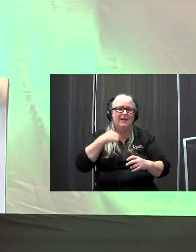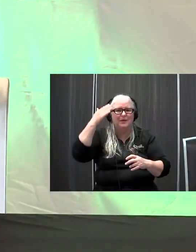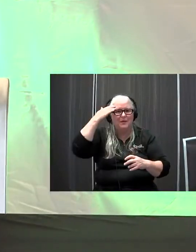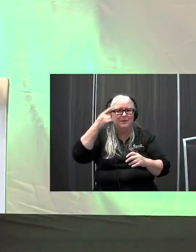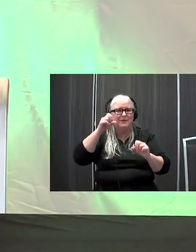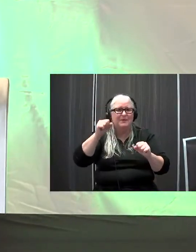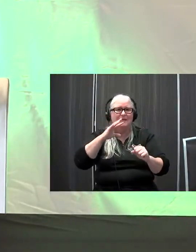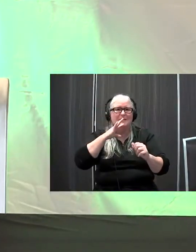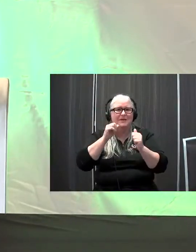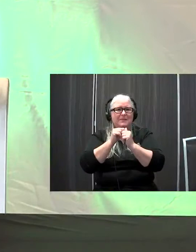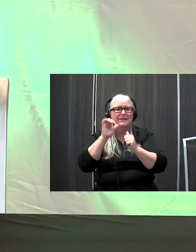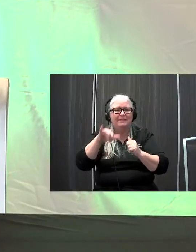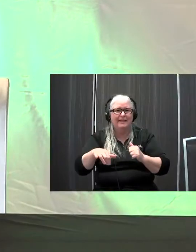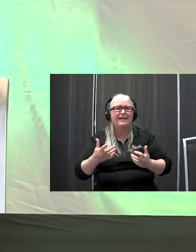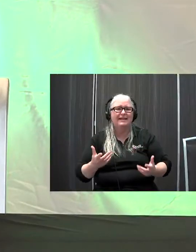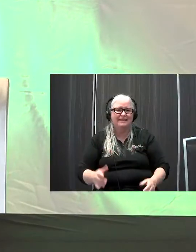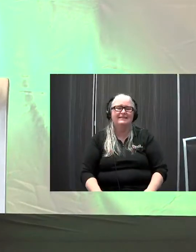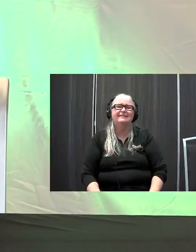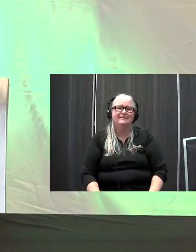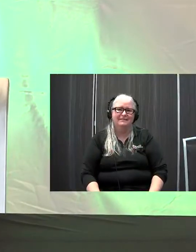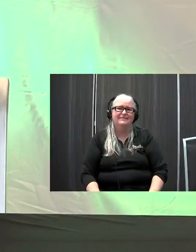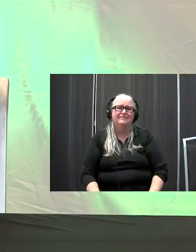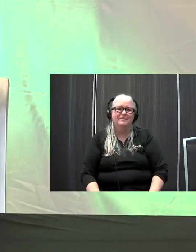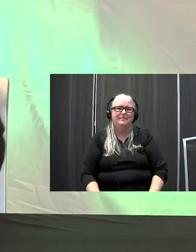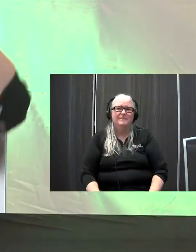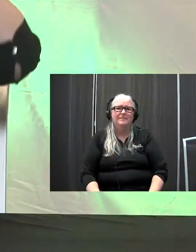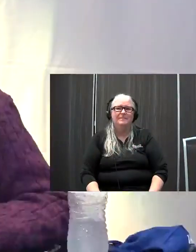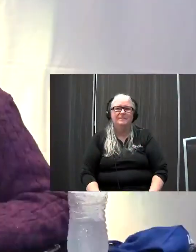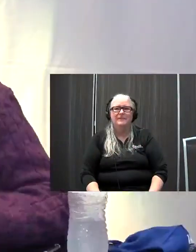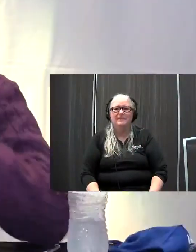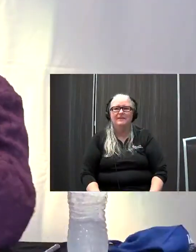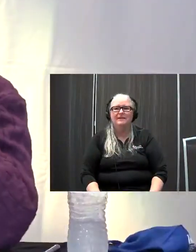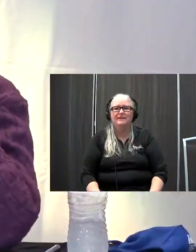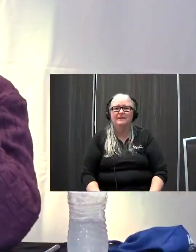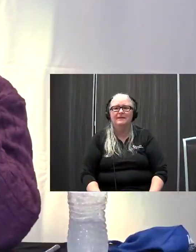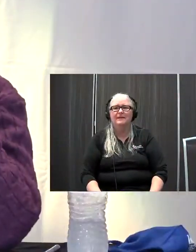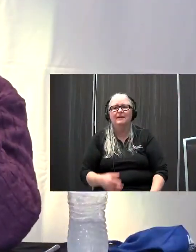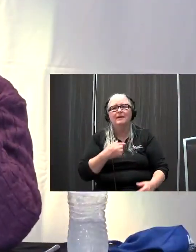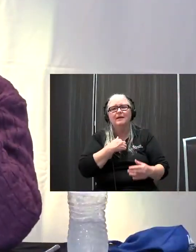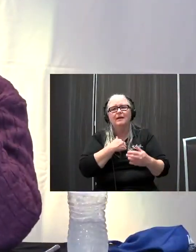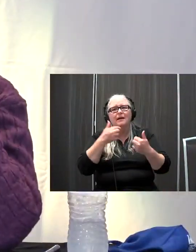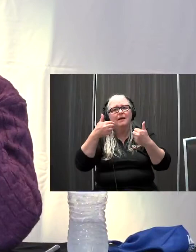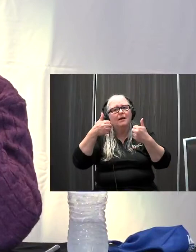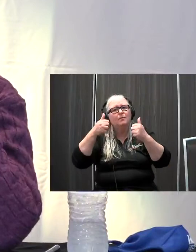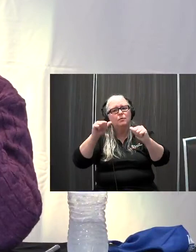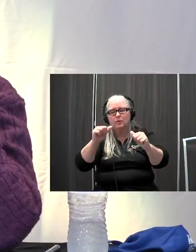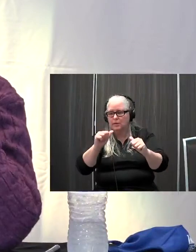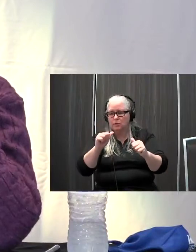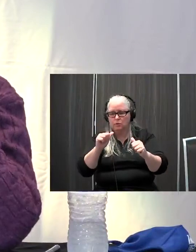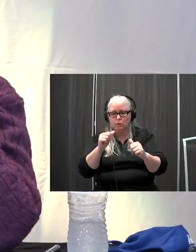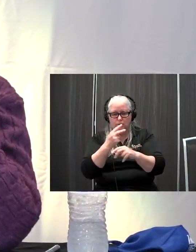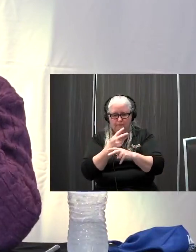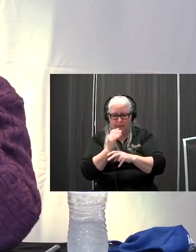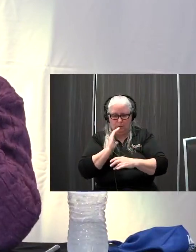Sean. It is. Yeah. So I'm trying to figure out our timing of content